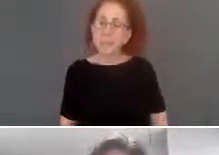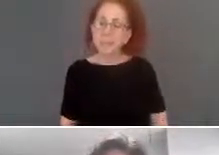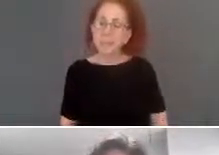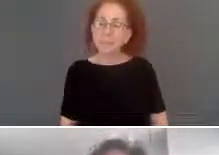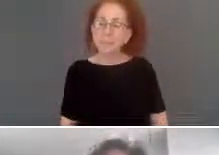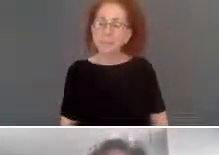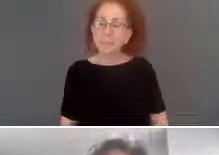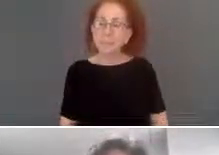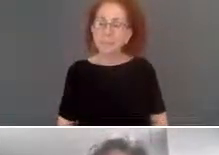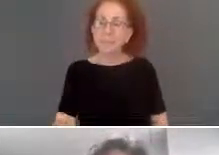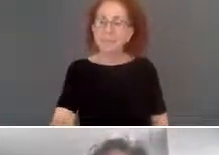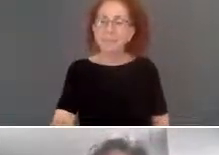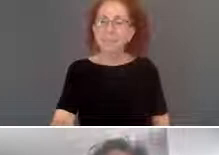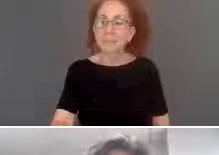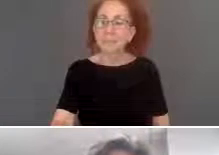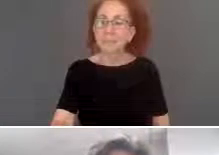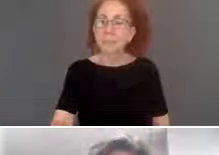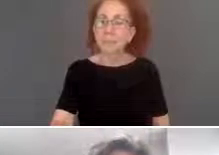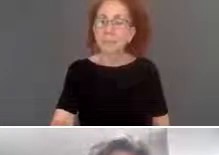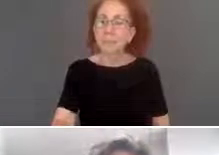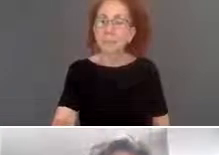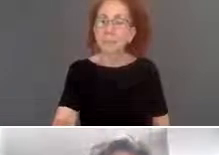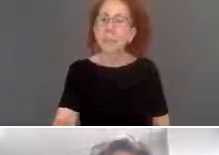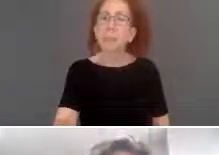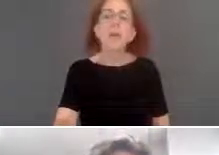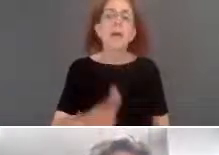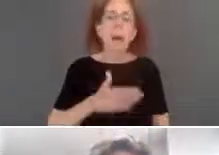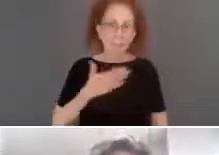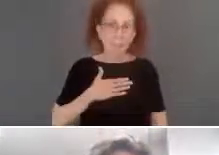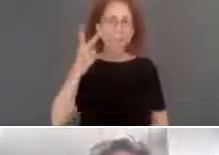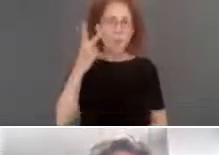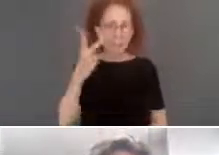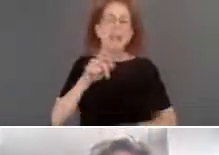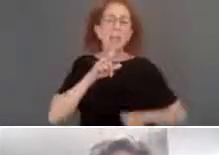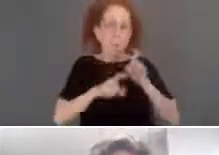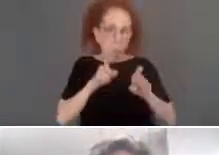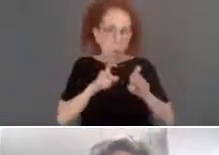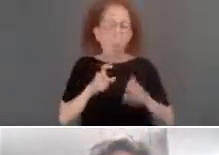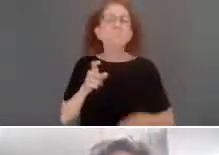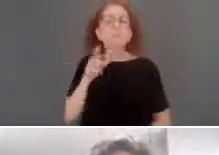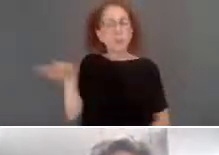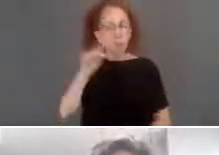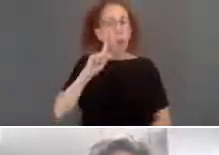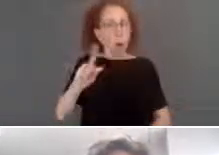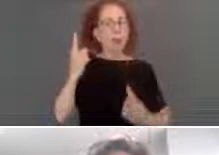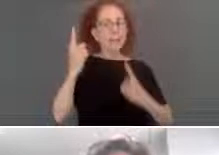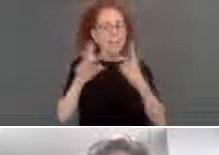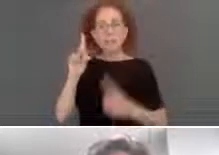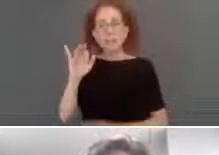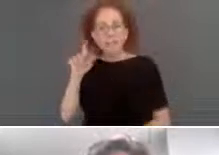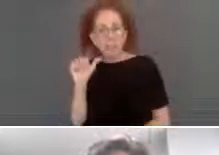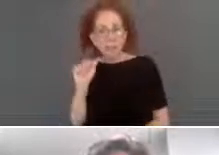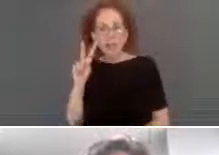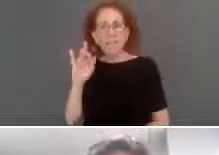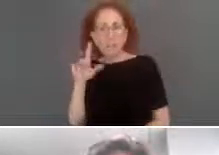glad to see that poll and to see that people are thinking about the Delta variant, and hopefully we can talk a little bit